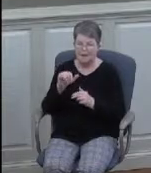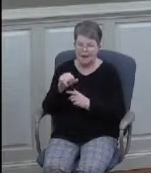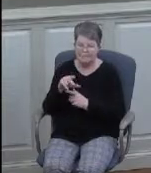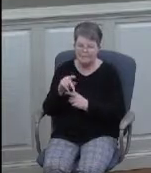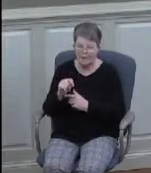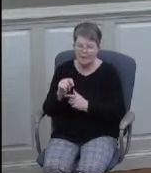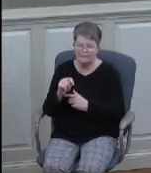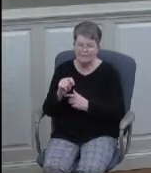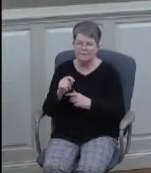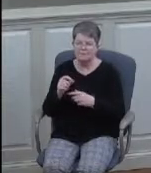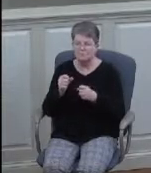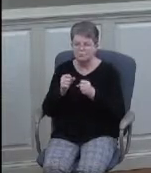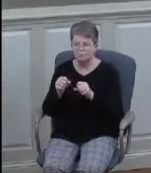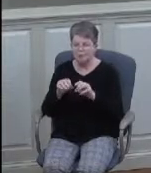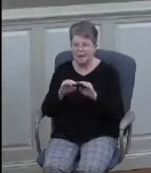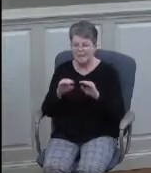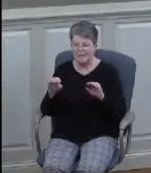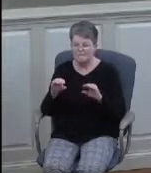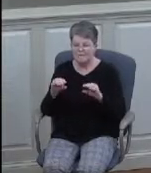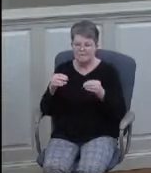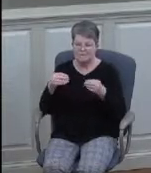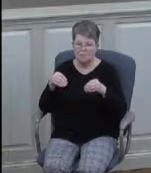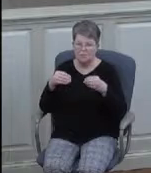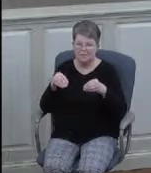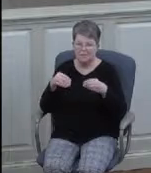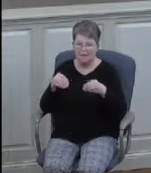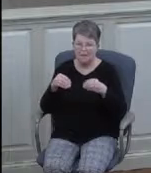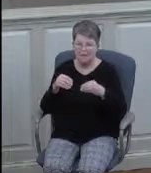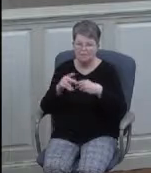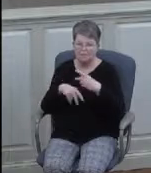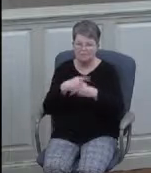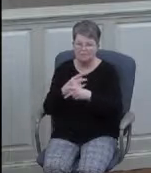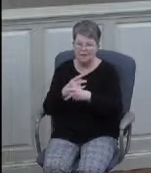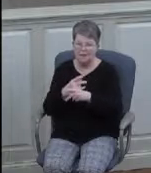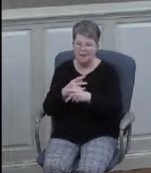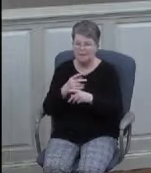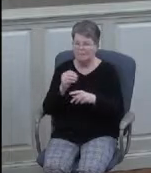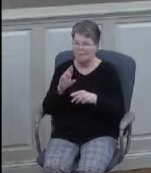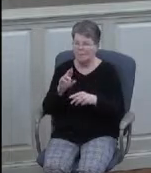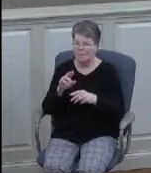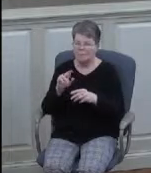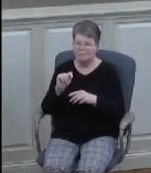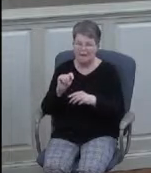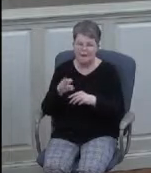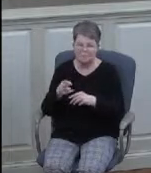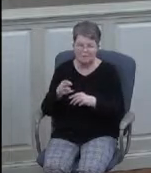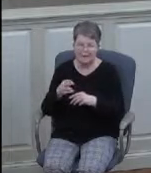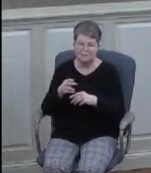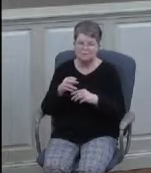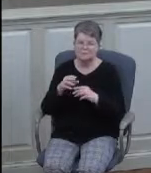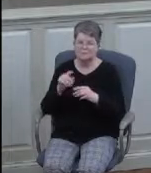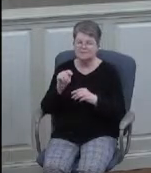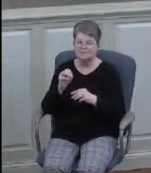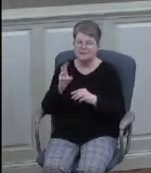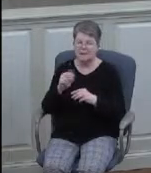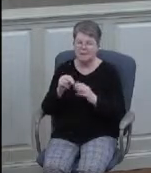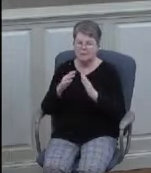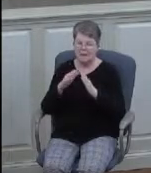and street level retail type buildings or townhouses along Church Street, and it really